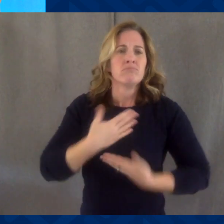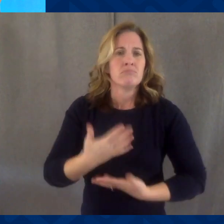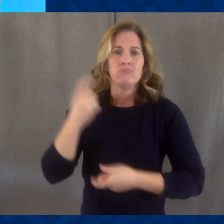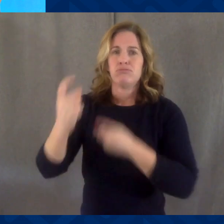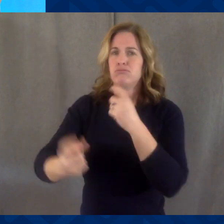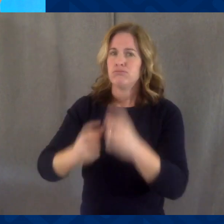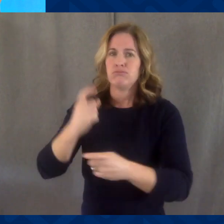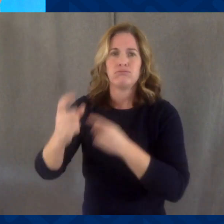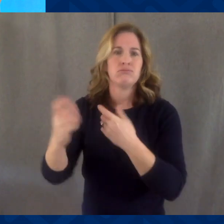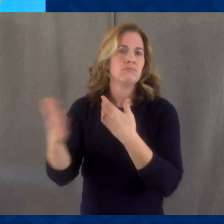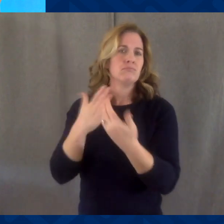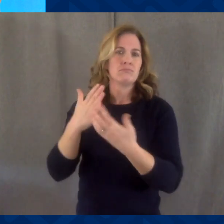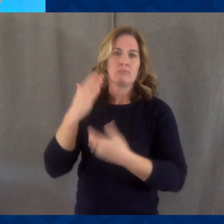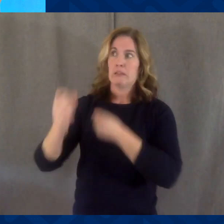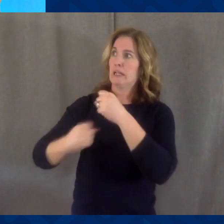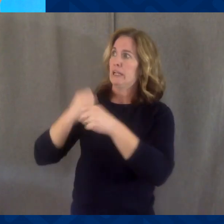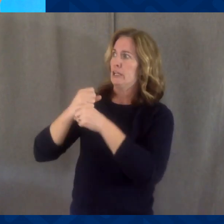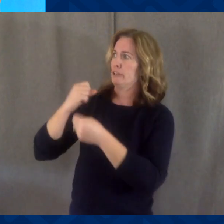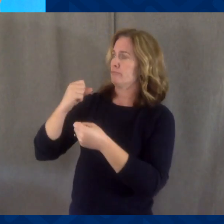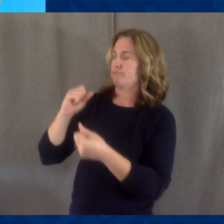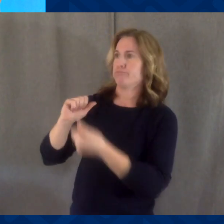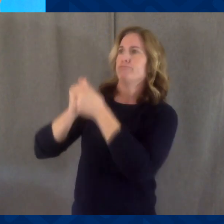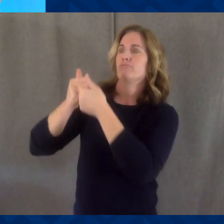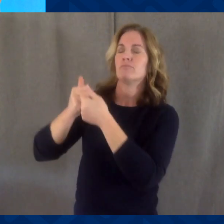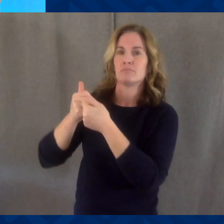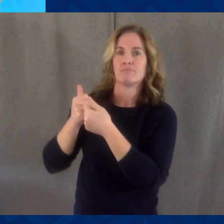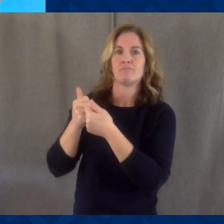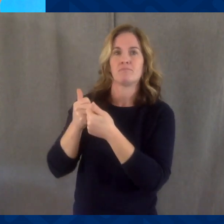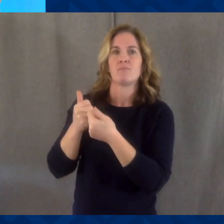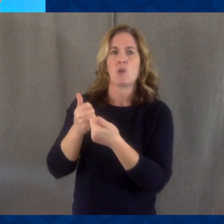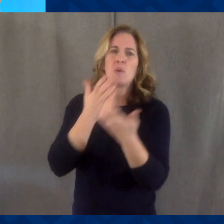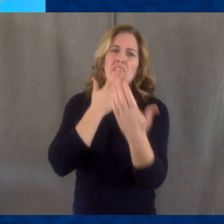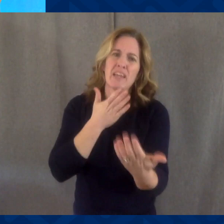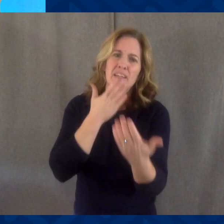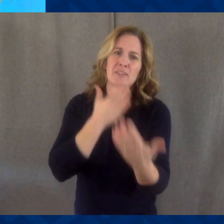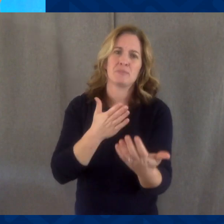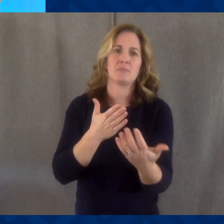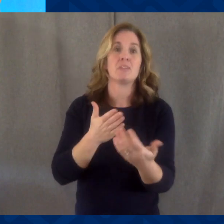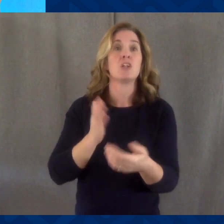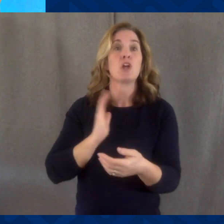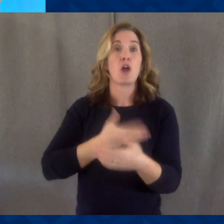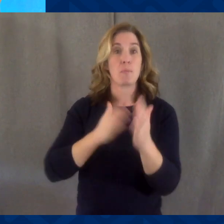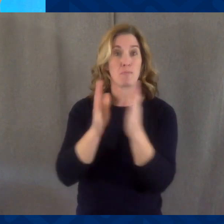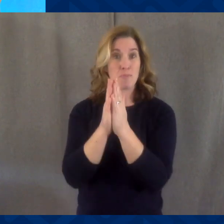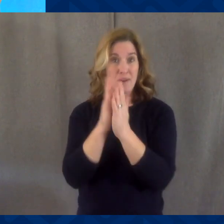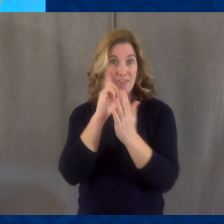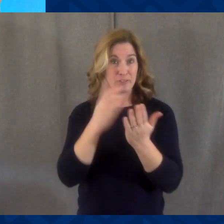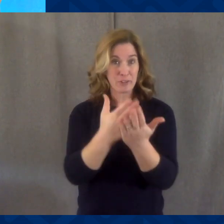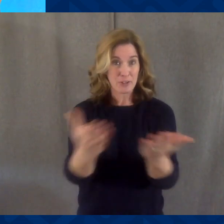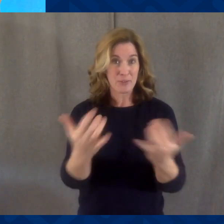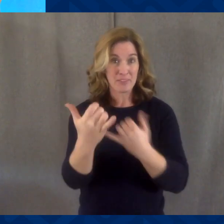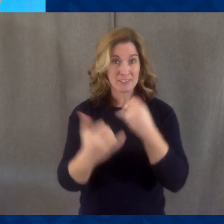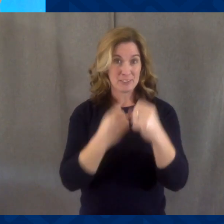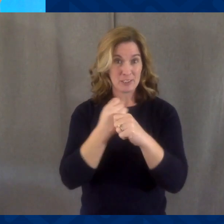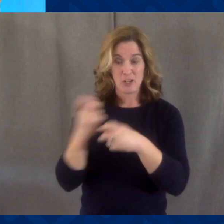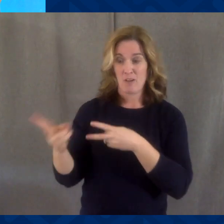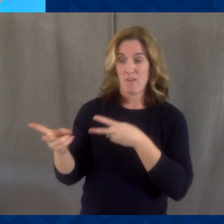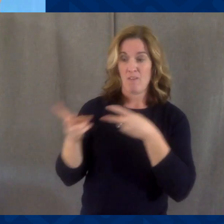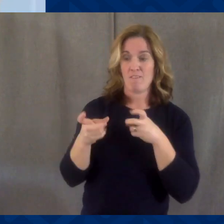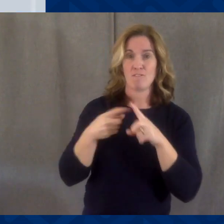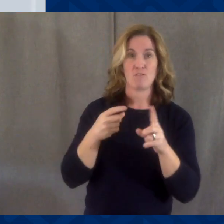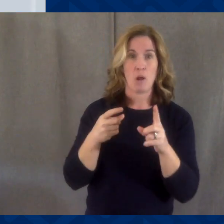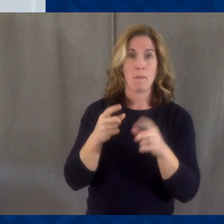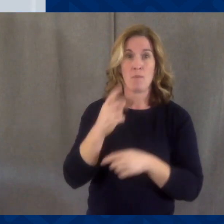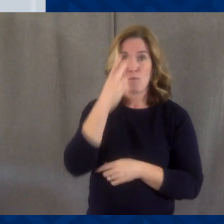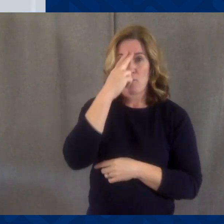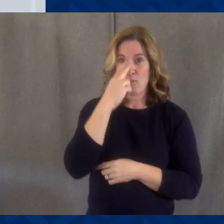are incredibly grateful. I want you to know what our prayer for you is this year. It's actually out of the book of Romans, chapter 15, 13. We're praying